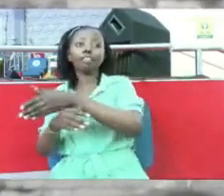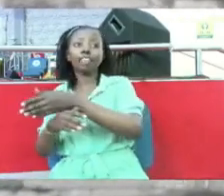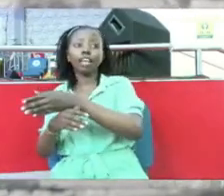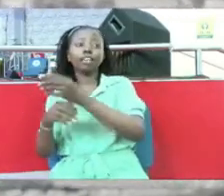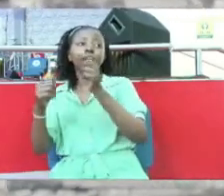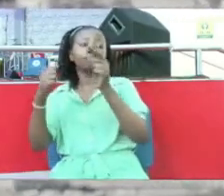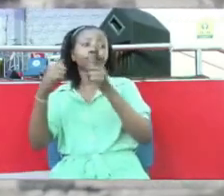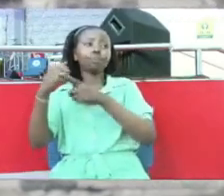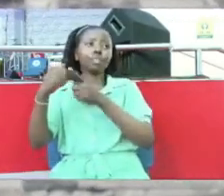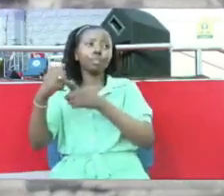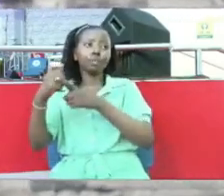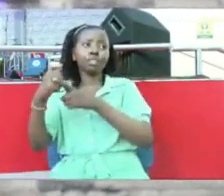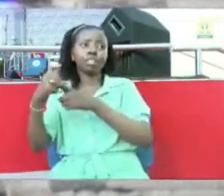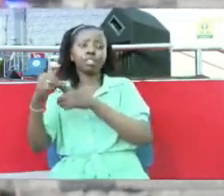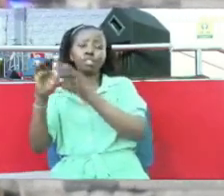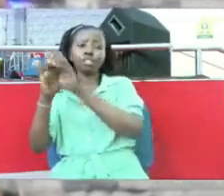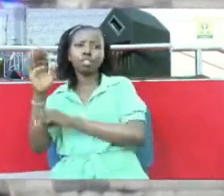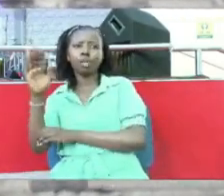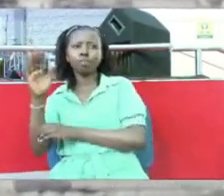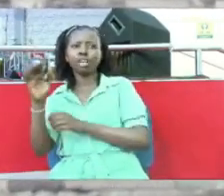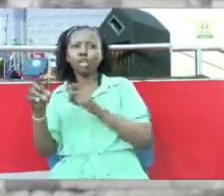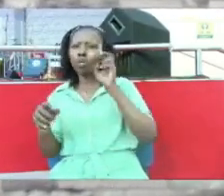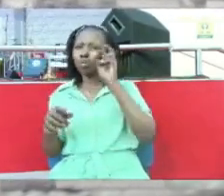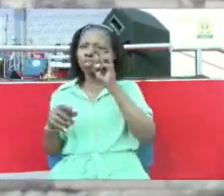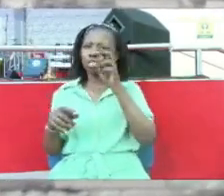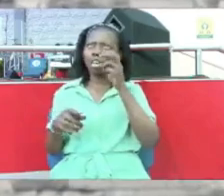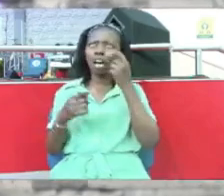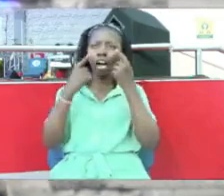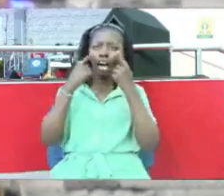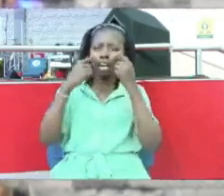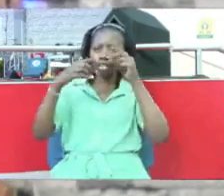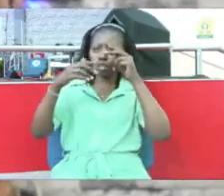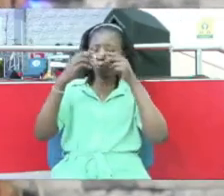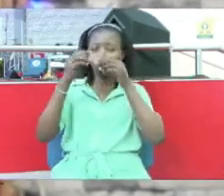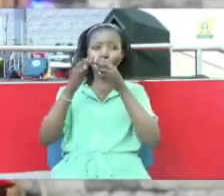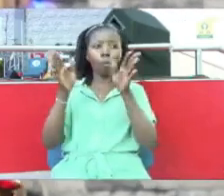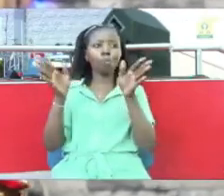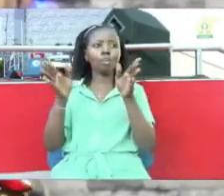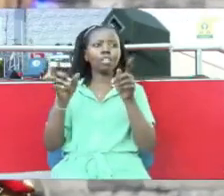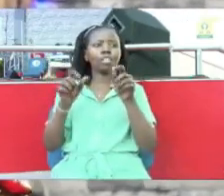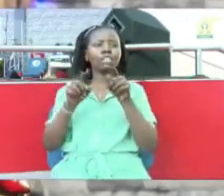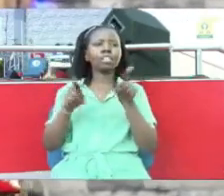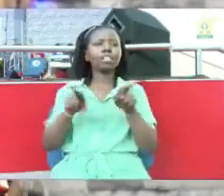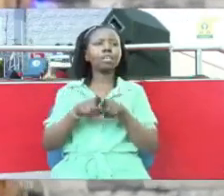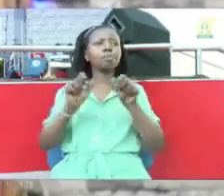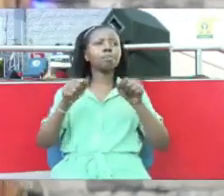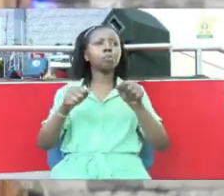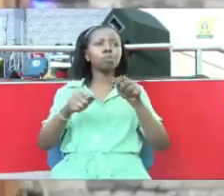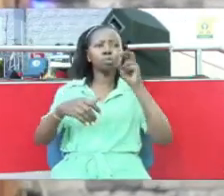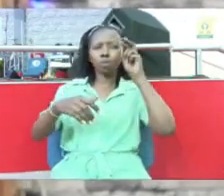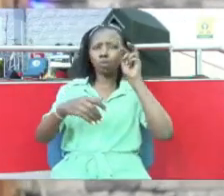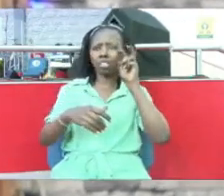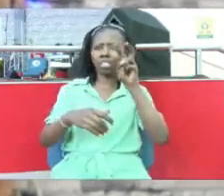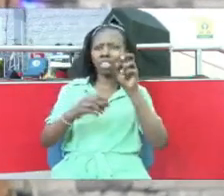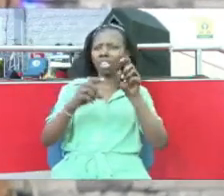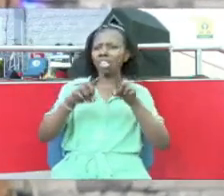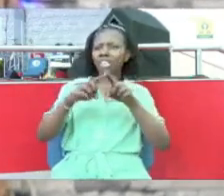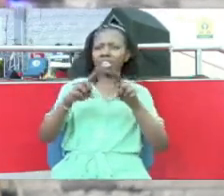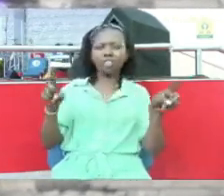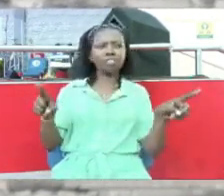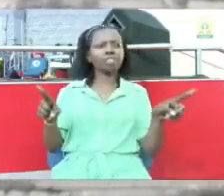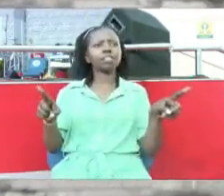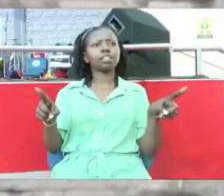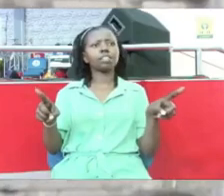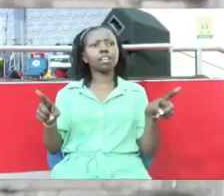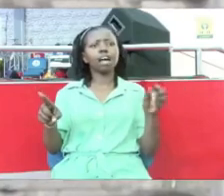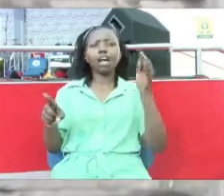his eyes have been opened. He is able to see the kingdom. He has stayed in the palace. He knows the plan